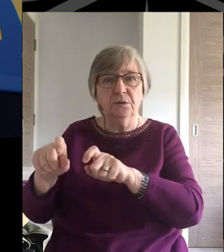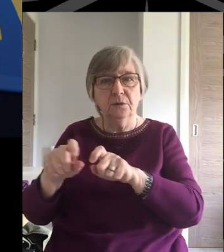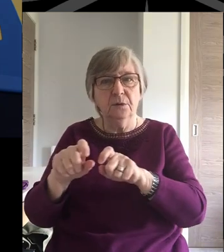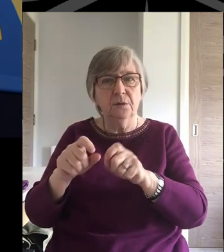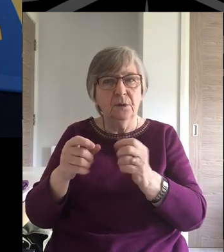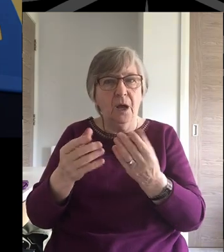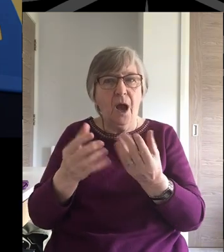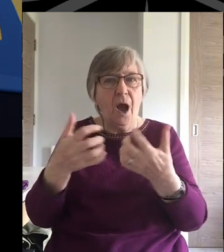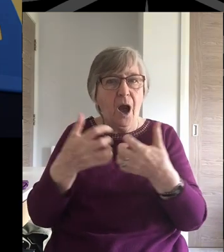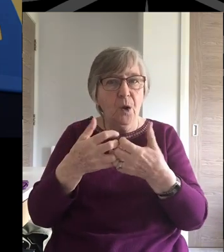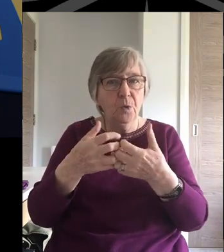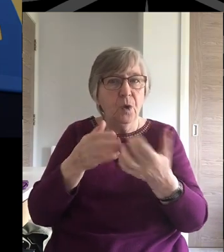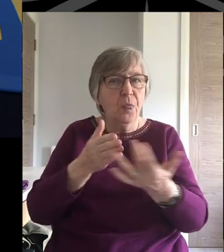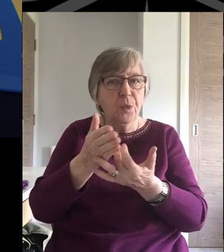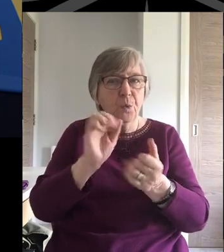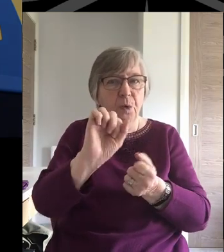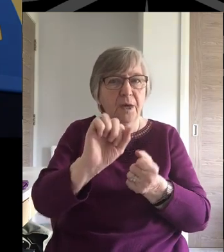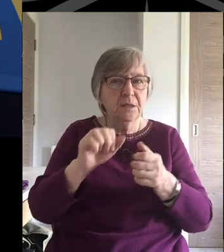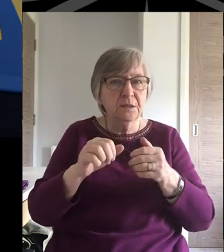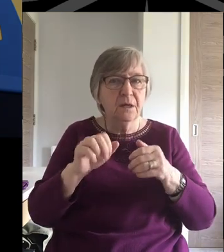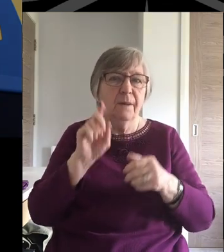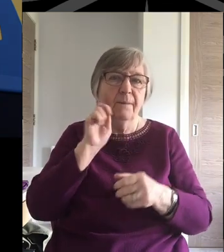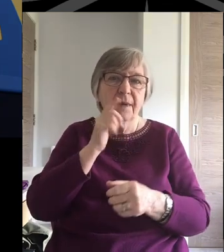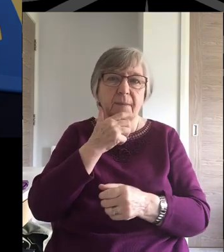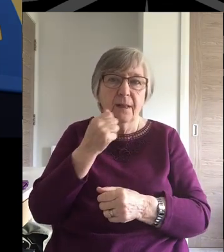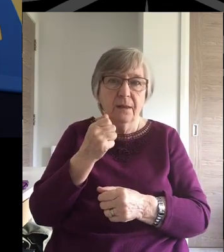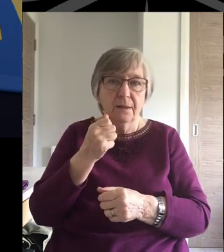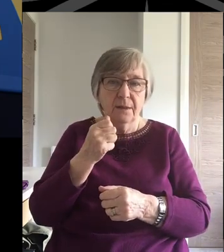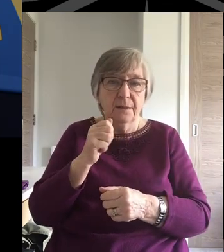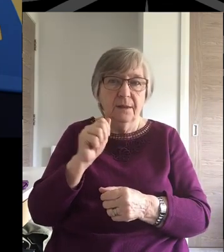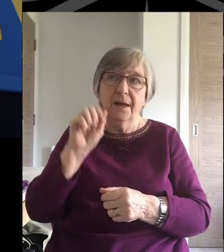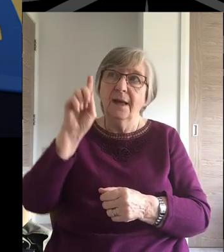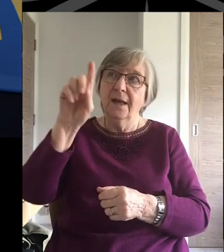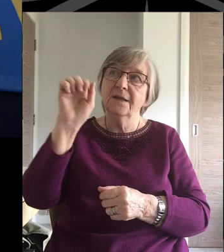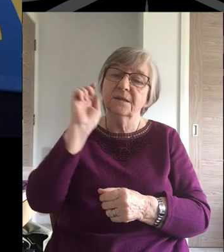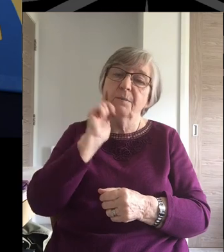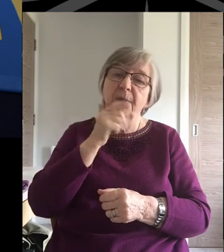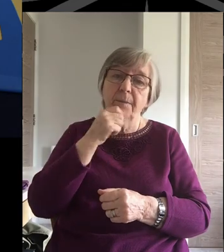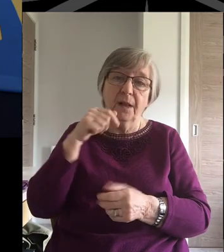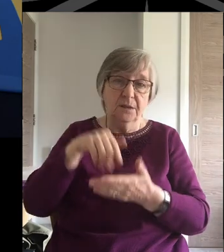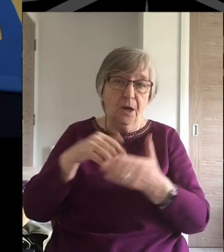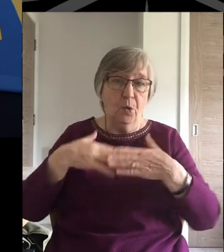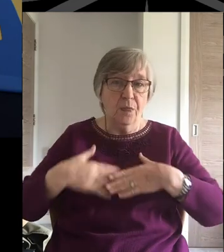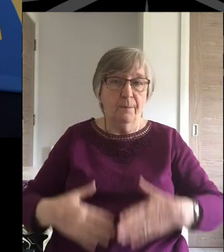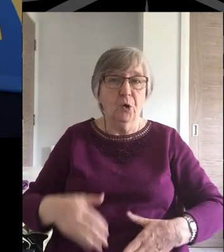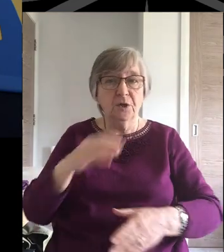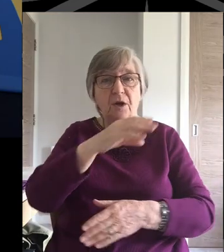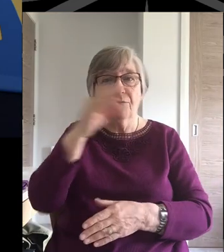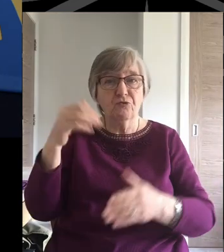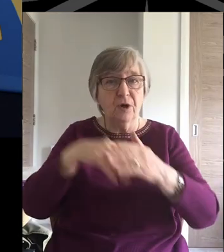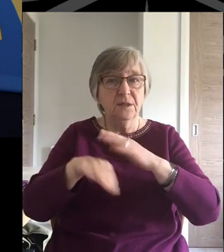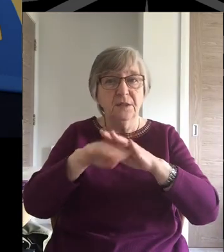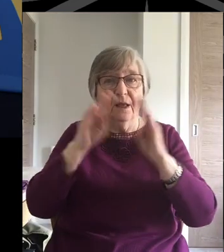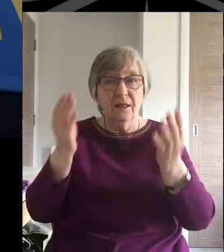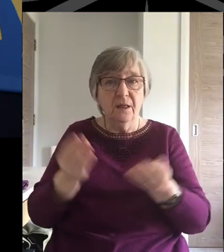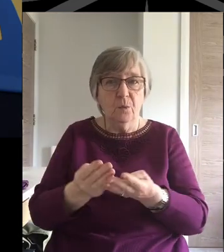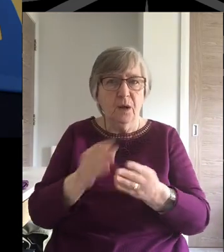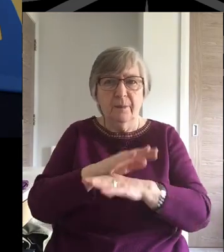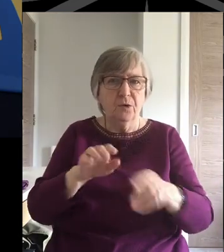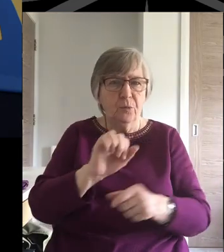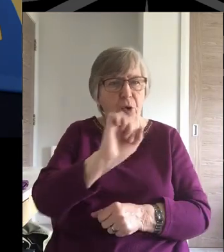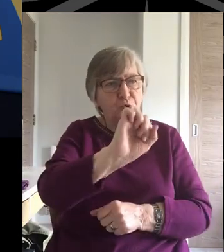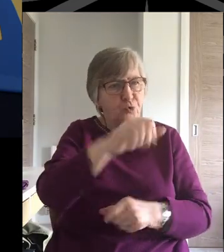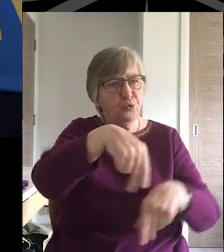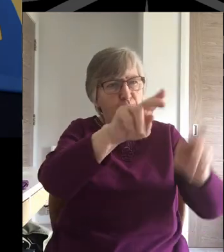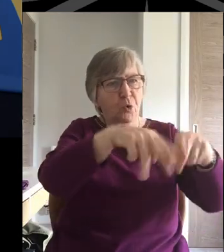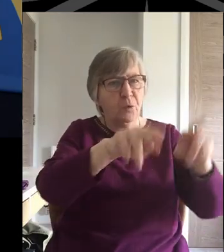followers. His people were now the body of Christ in the world, but they weren't left just to their own selves, just to their own devices